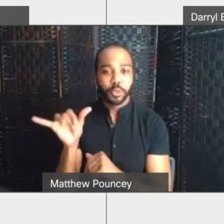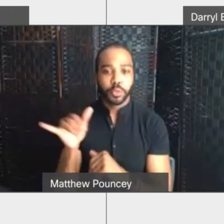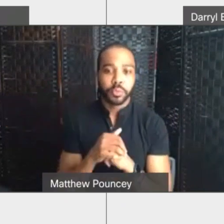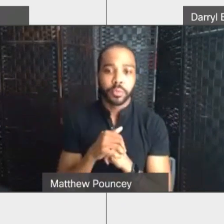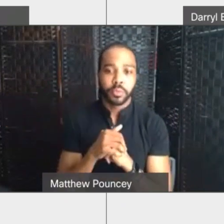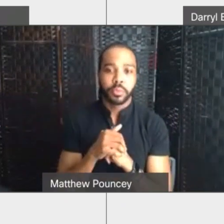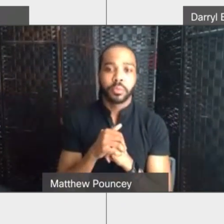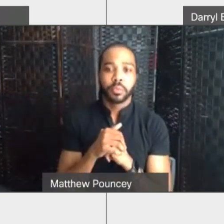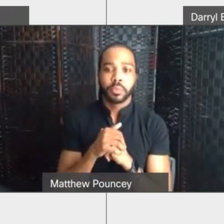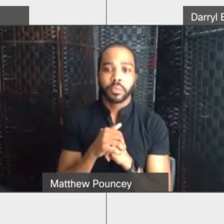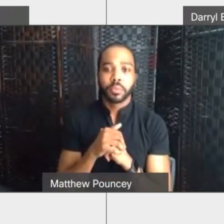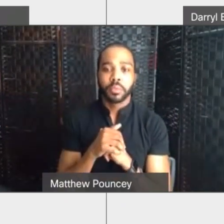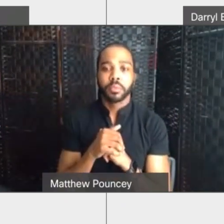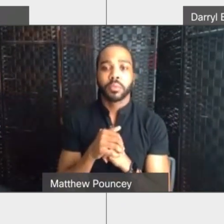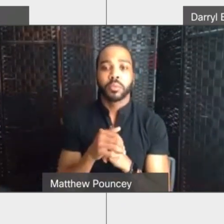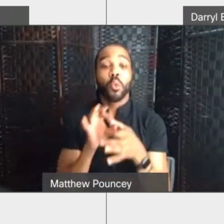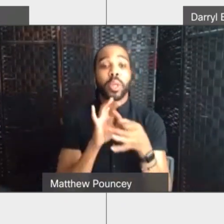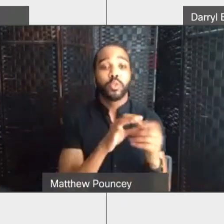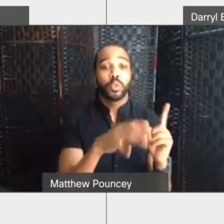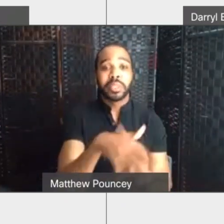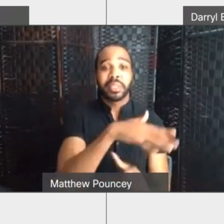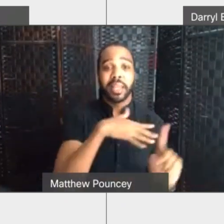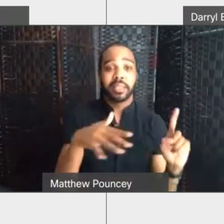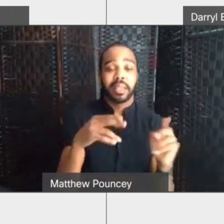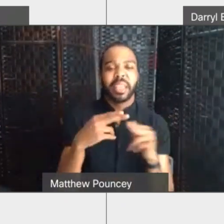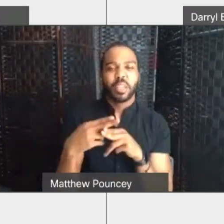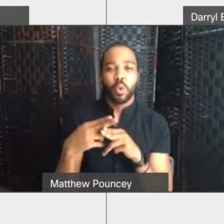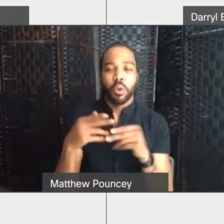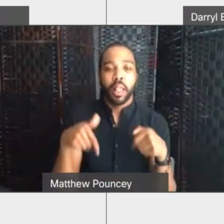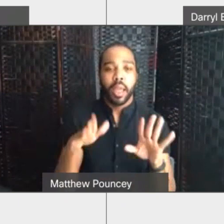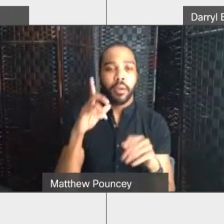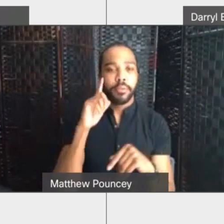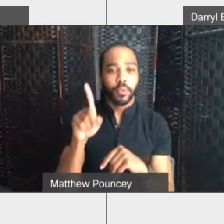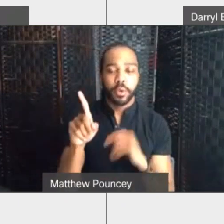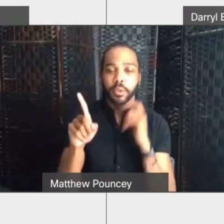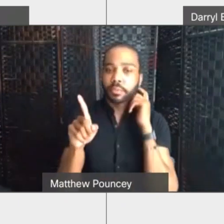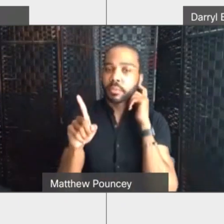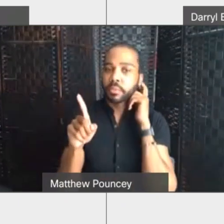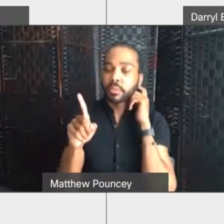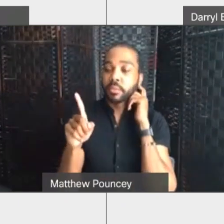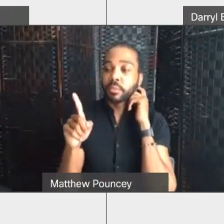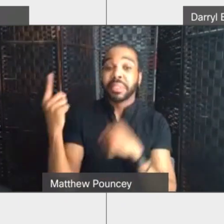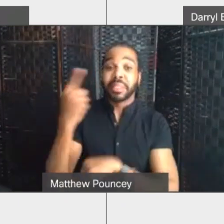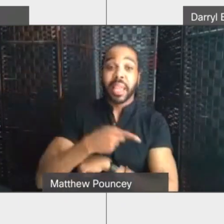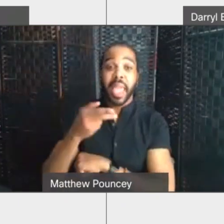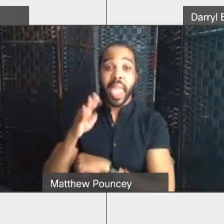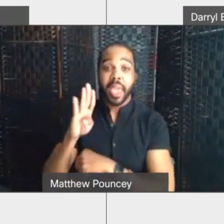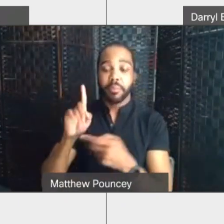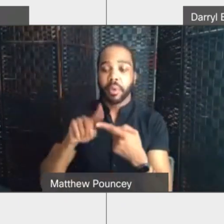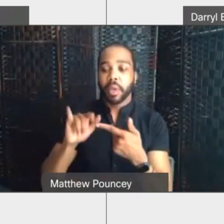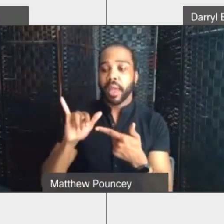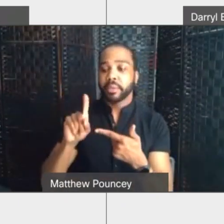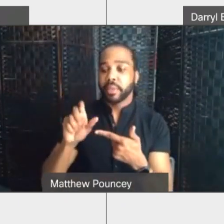In regards to settings, temporarily allow for DAHAP, IDS, employment